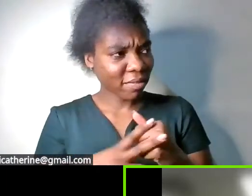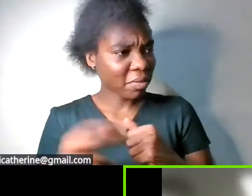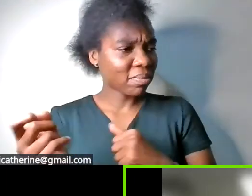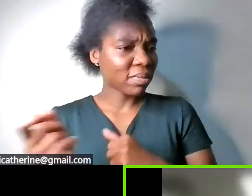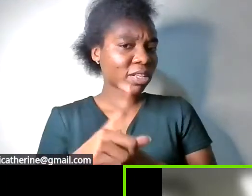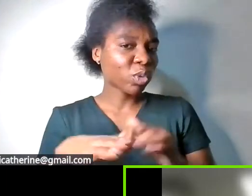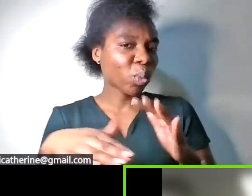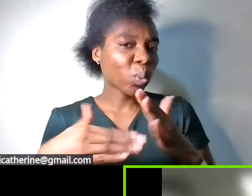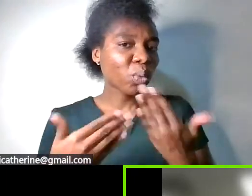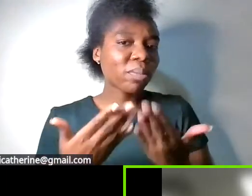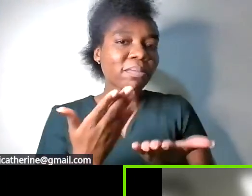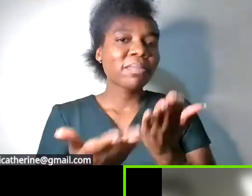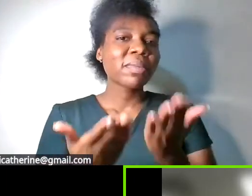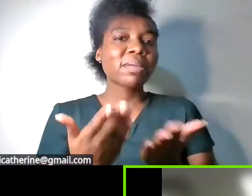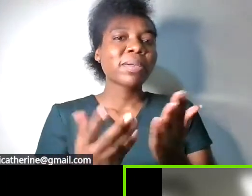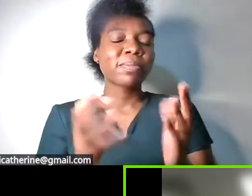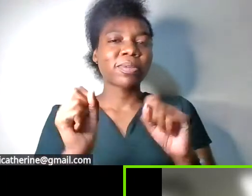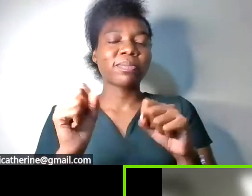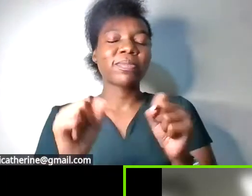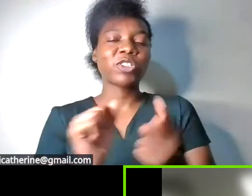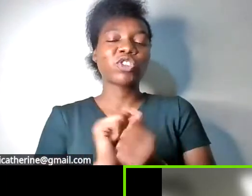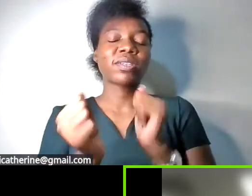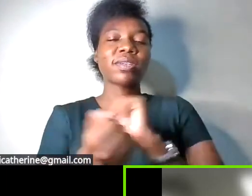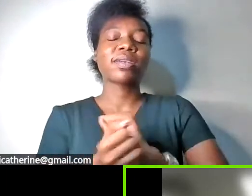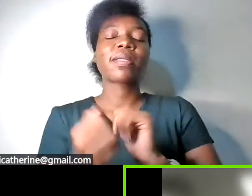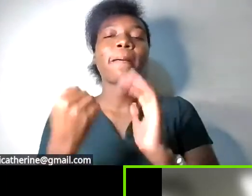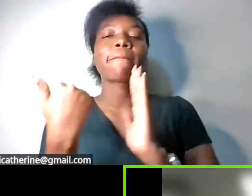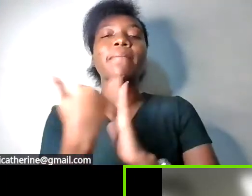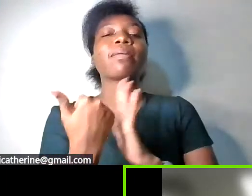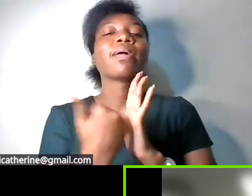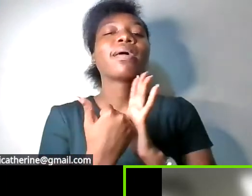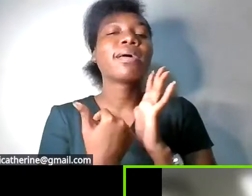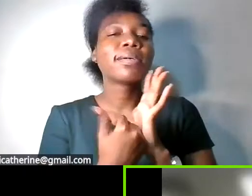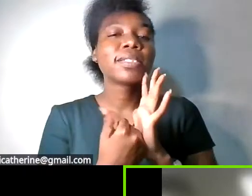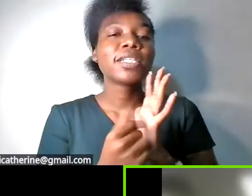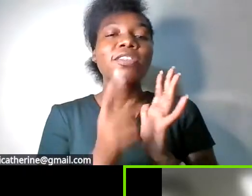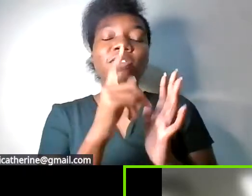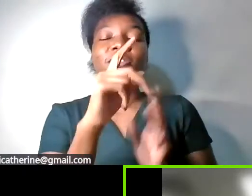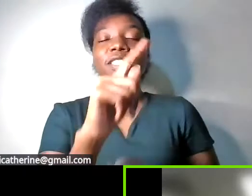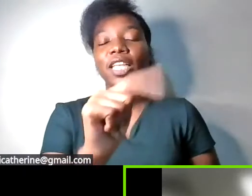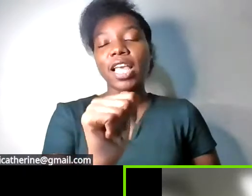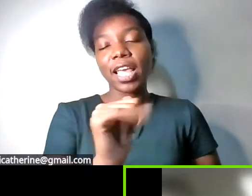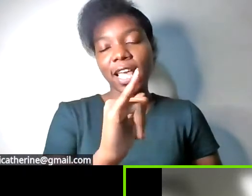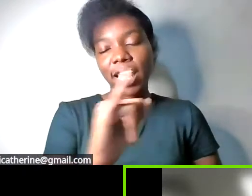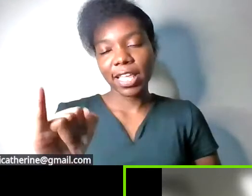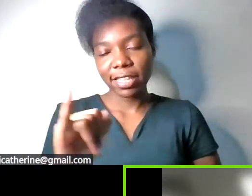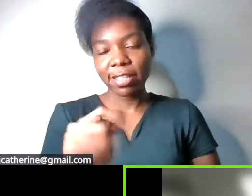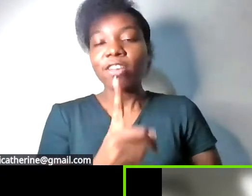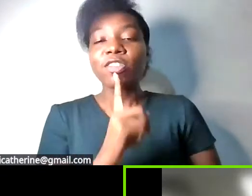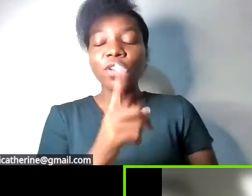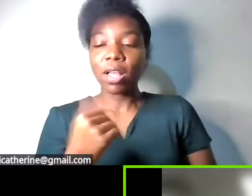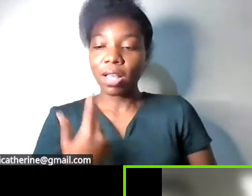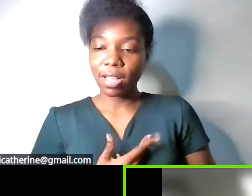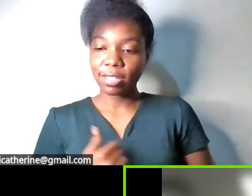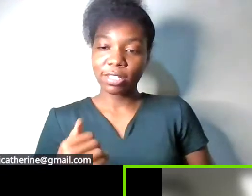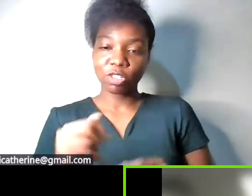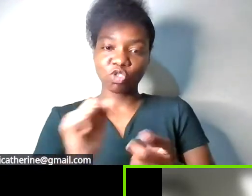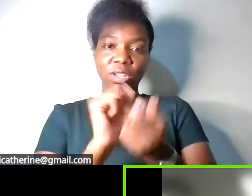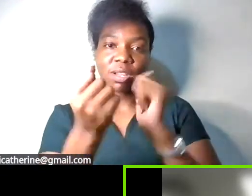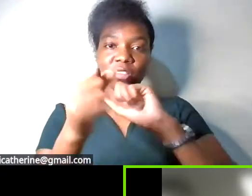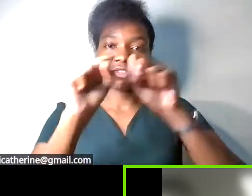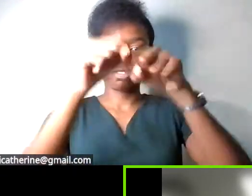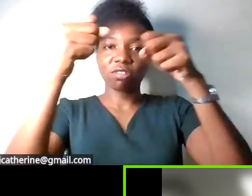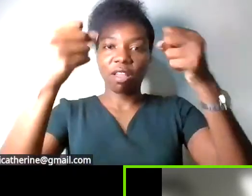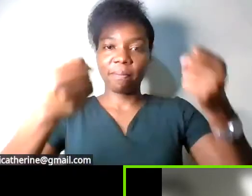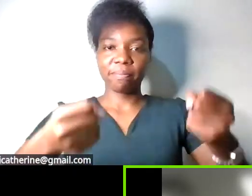how their plans are. Here at Tayi, we actually have revolutionized that system. We have 6 semesters a year where